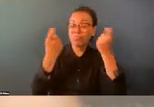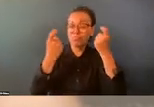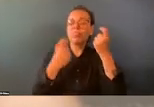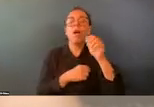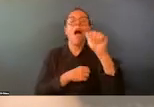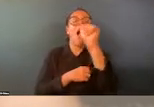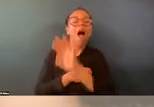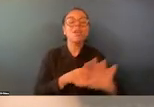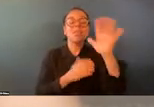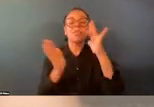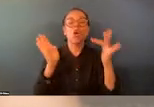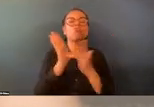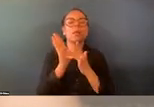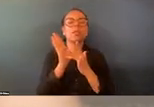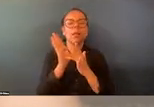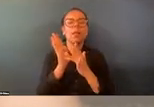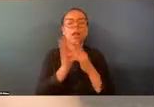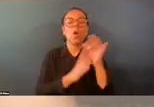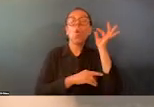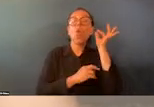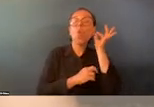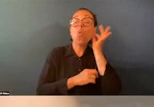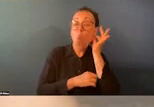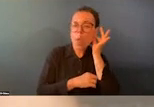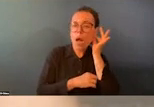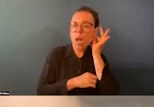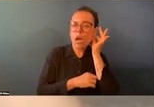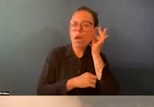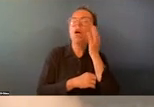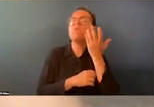use of Central Asia, where we had the women